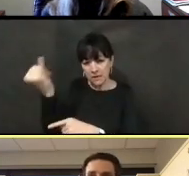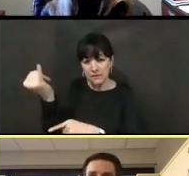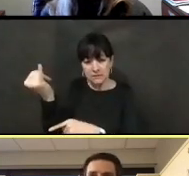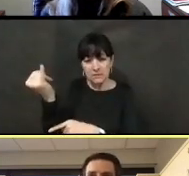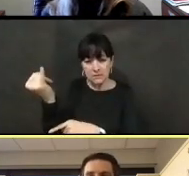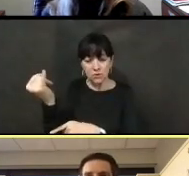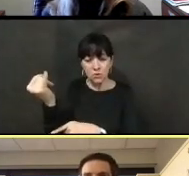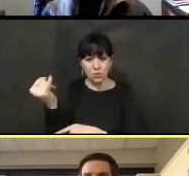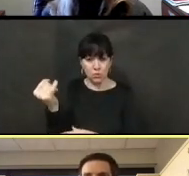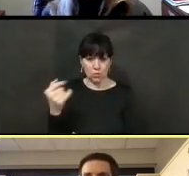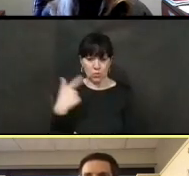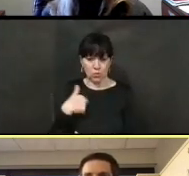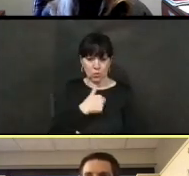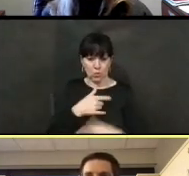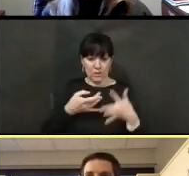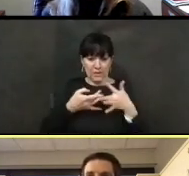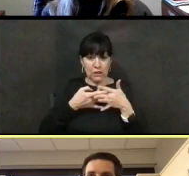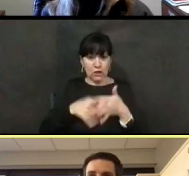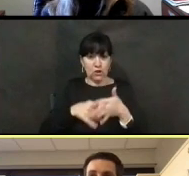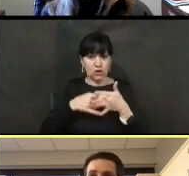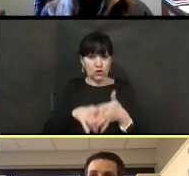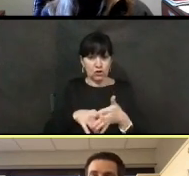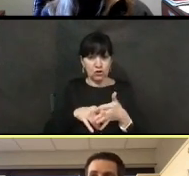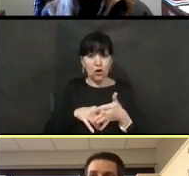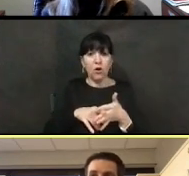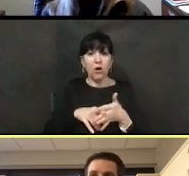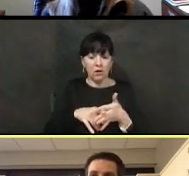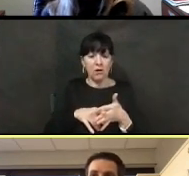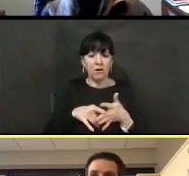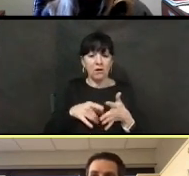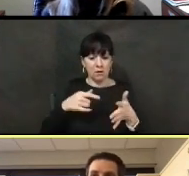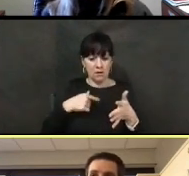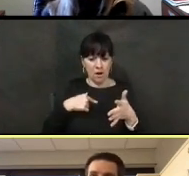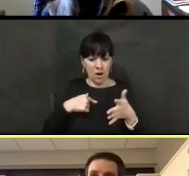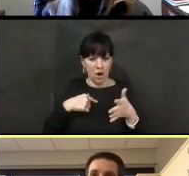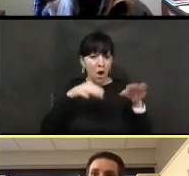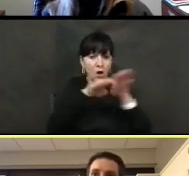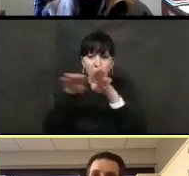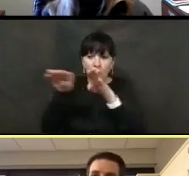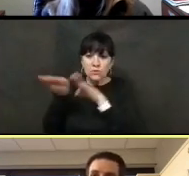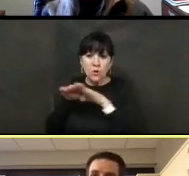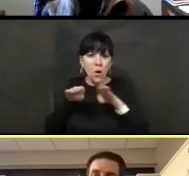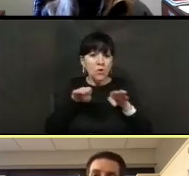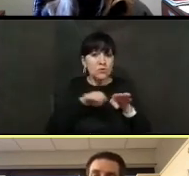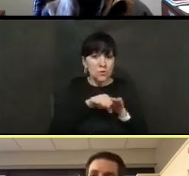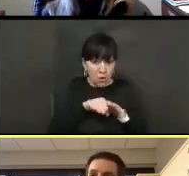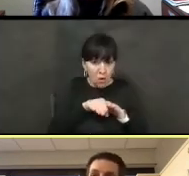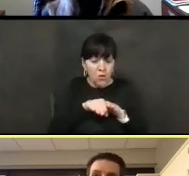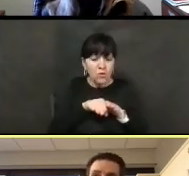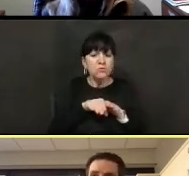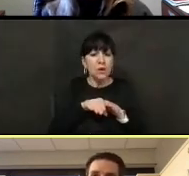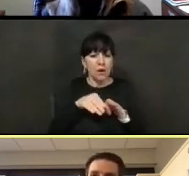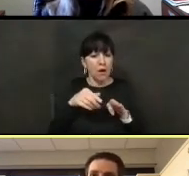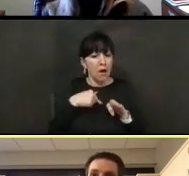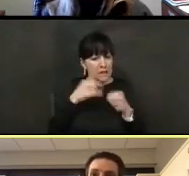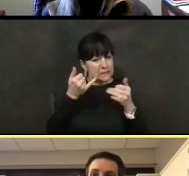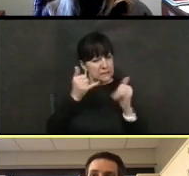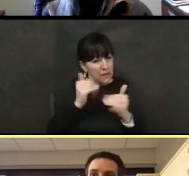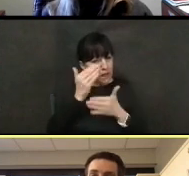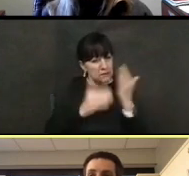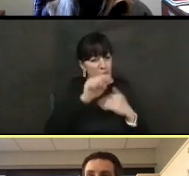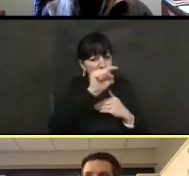open than maybe some of our surrounding states. So some states have made modifications in areas like construction and manufacturing, which are actually areas that we